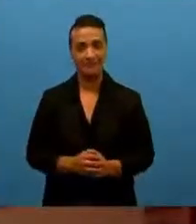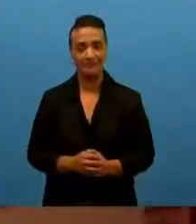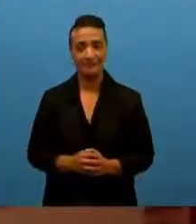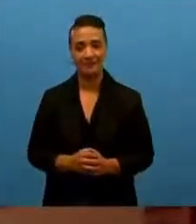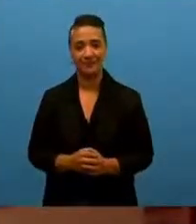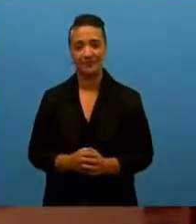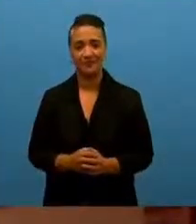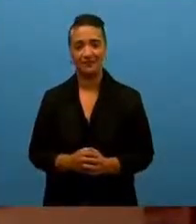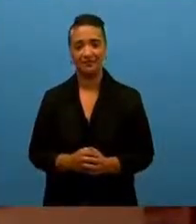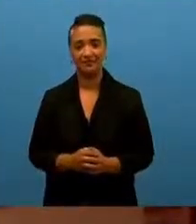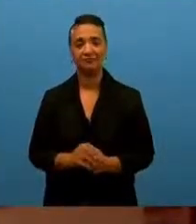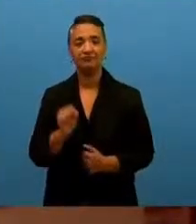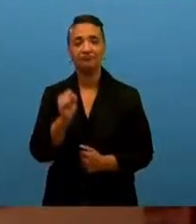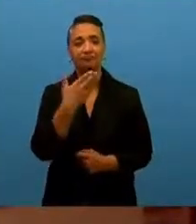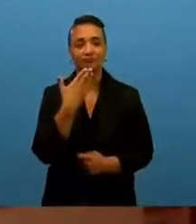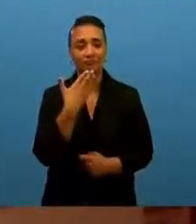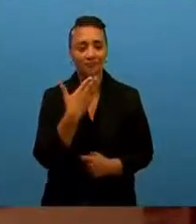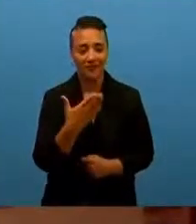Thank you, Daly.